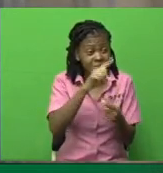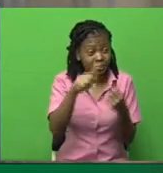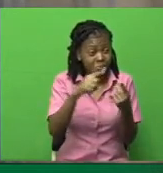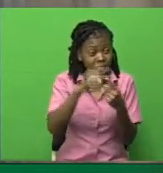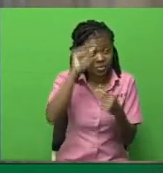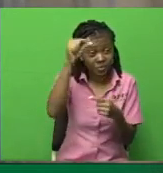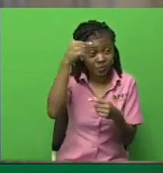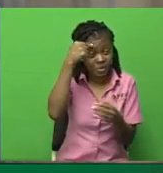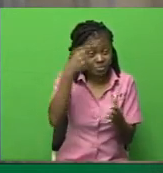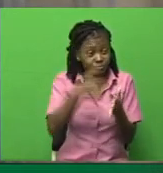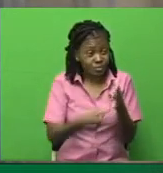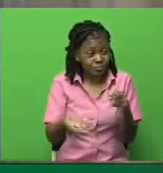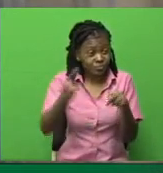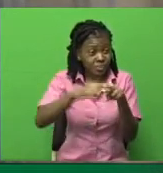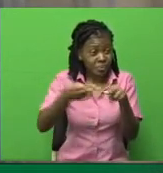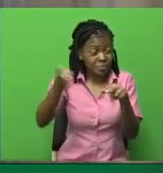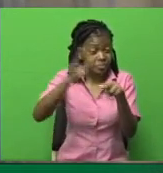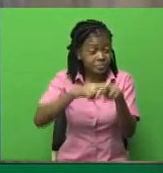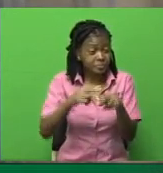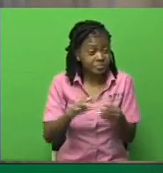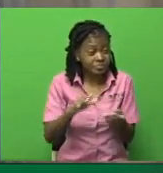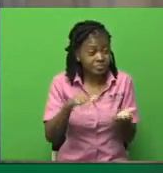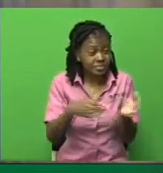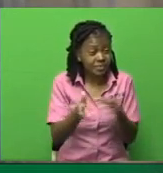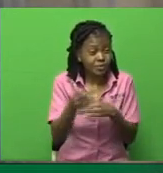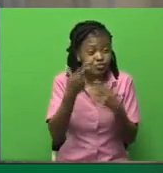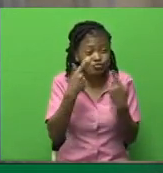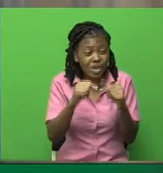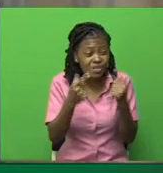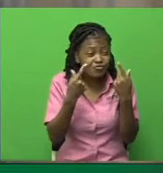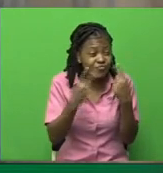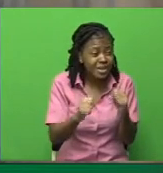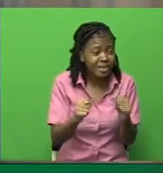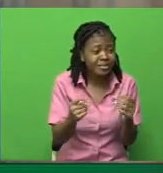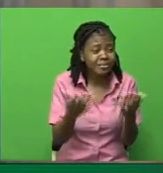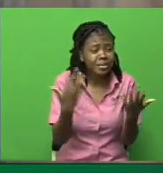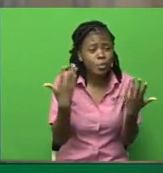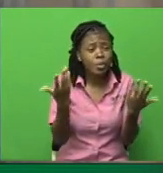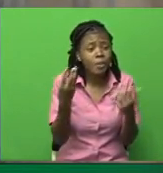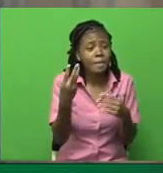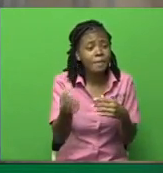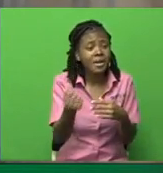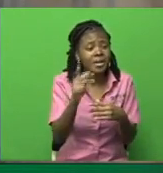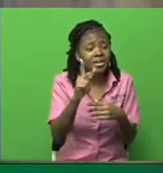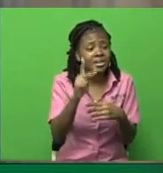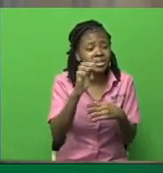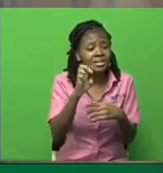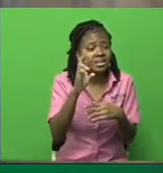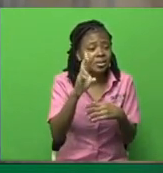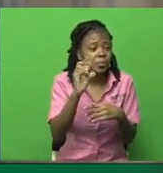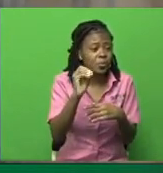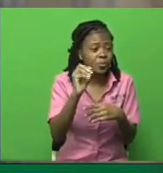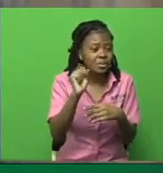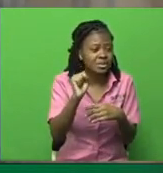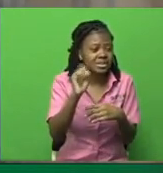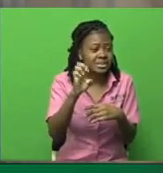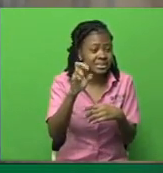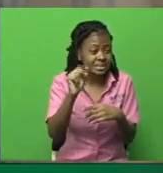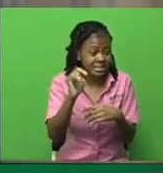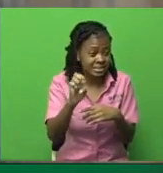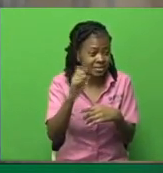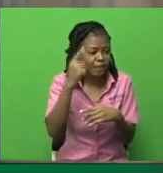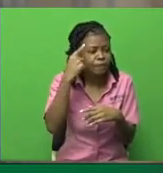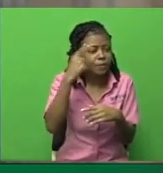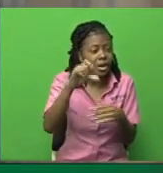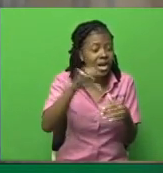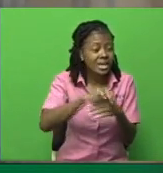this year Fisher folk tried to cope by purchasing kerosene engines which were cheaper to fill but now with